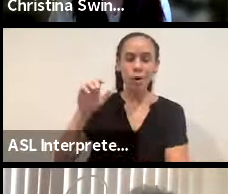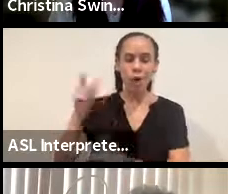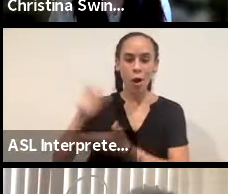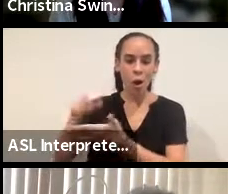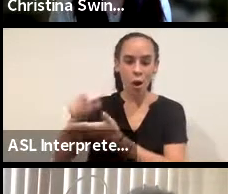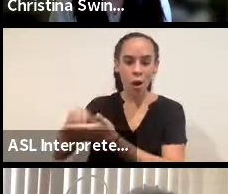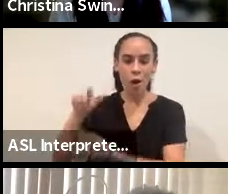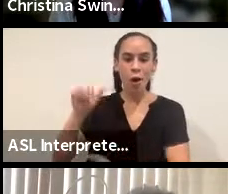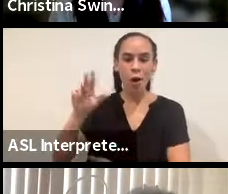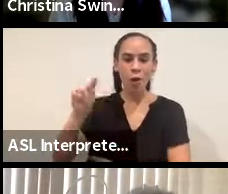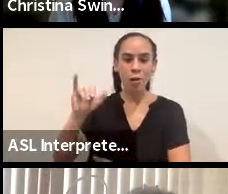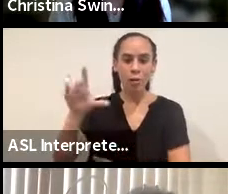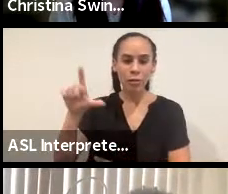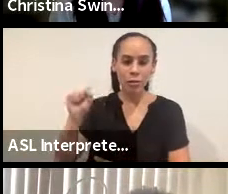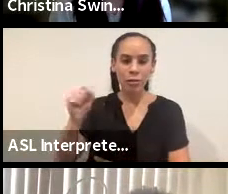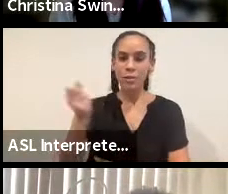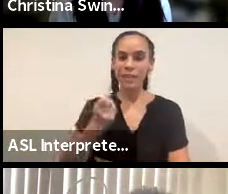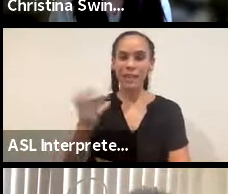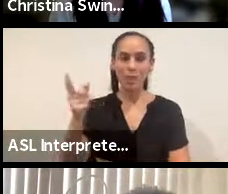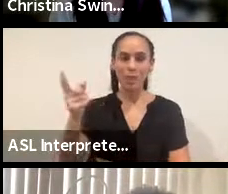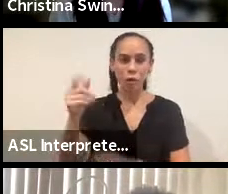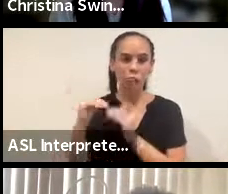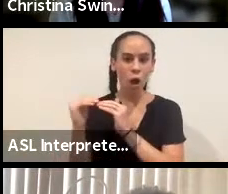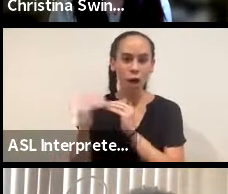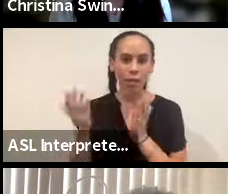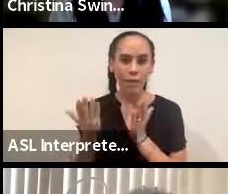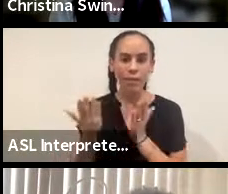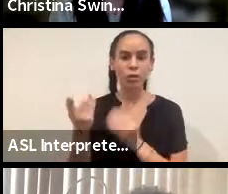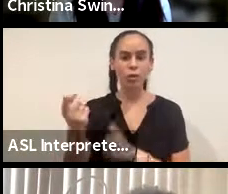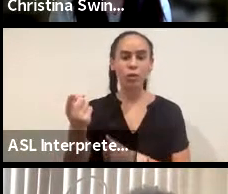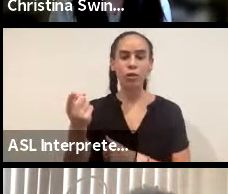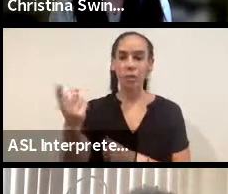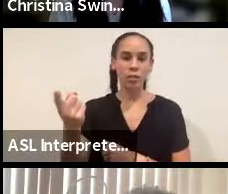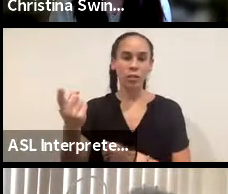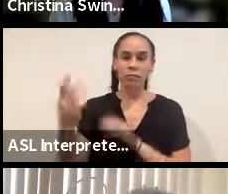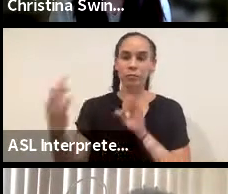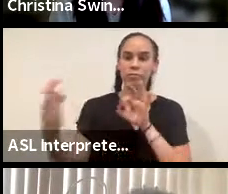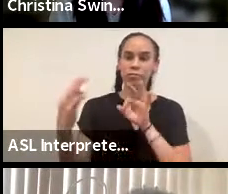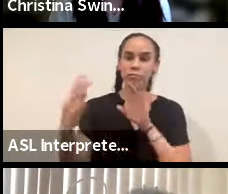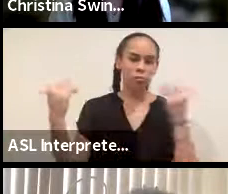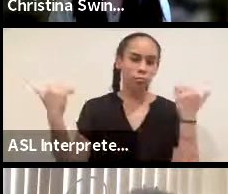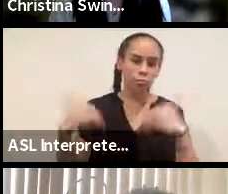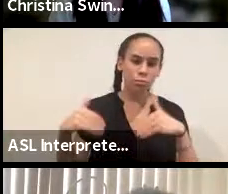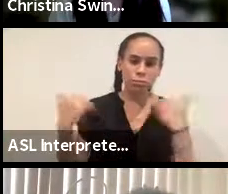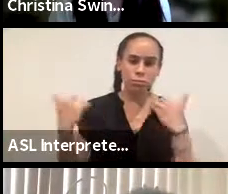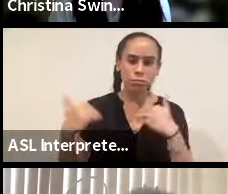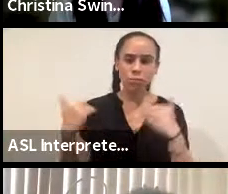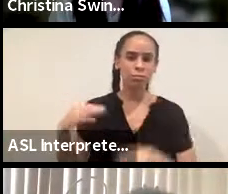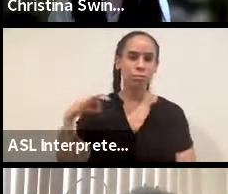several of whom are here, provided me with invaluable feedback, including Ritu actually,